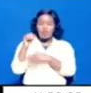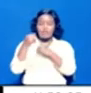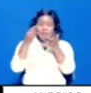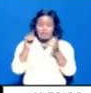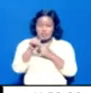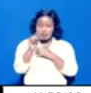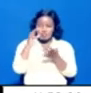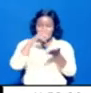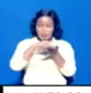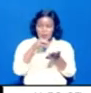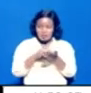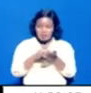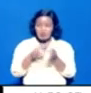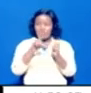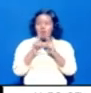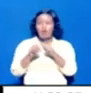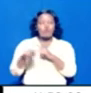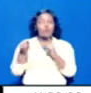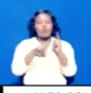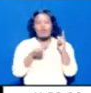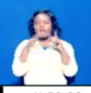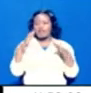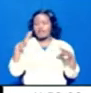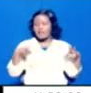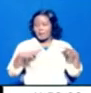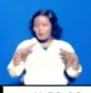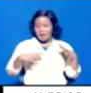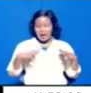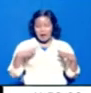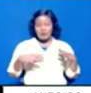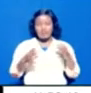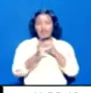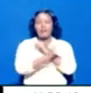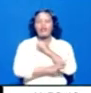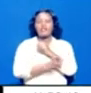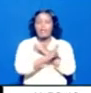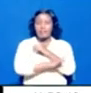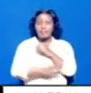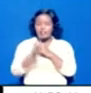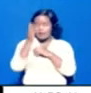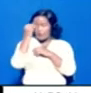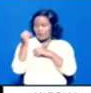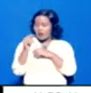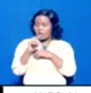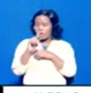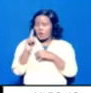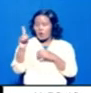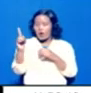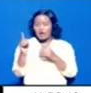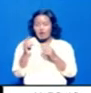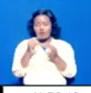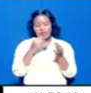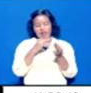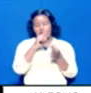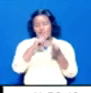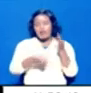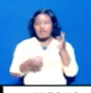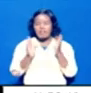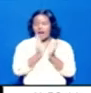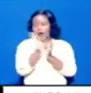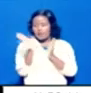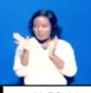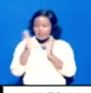I must say that we are very proud as a country that one of the three arms is already led by a